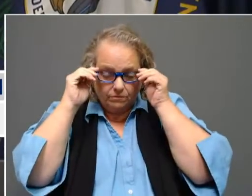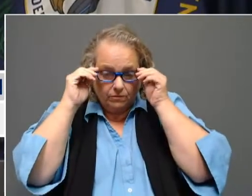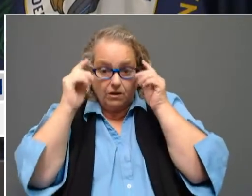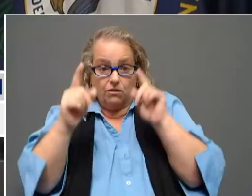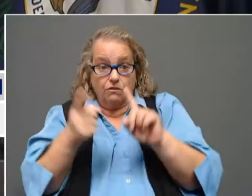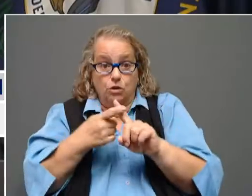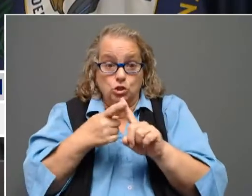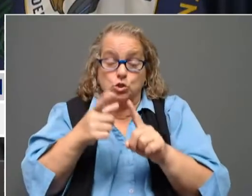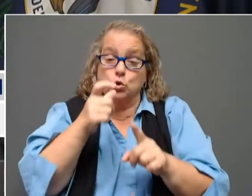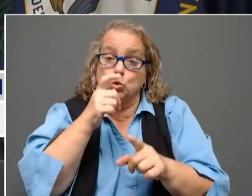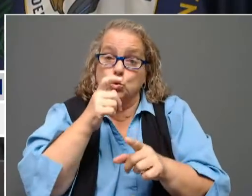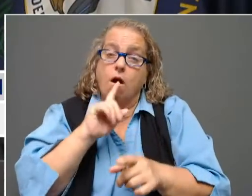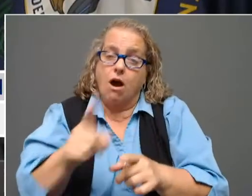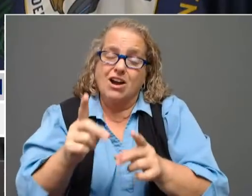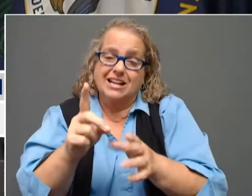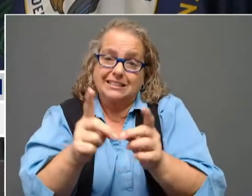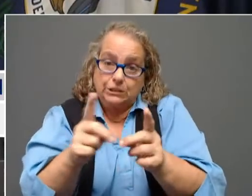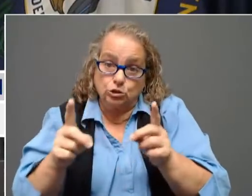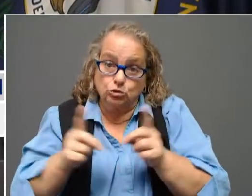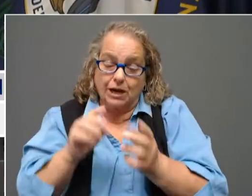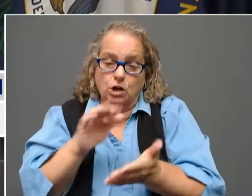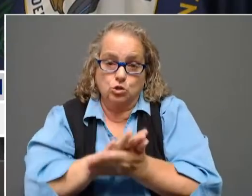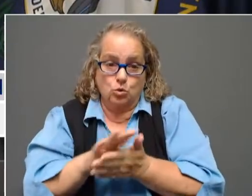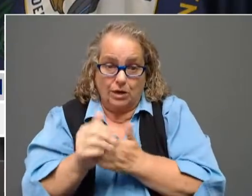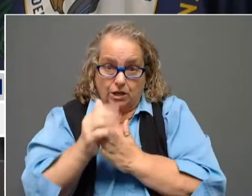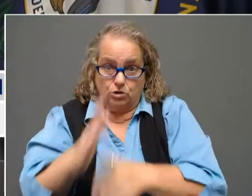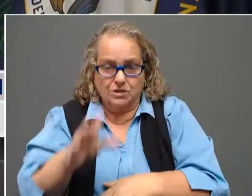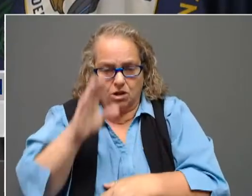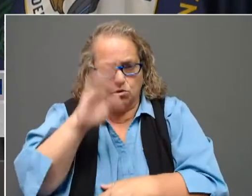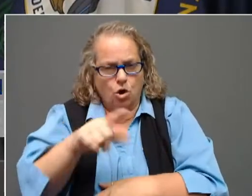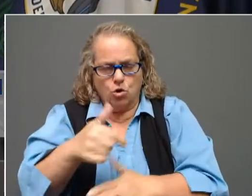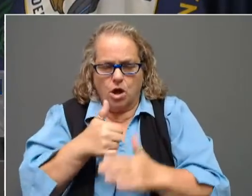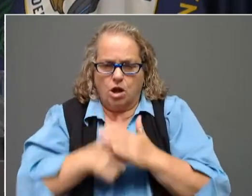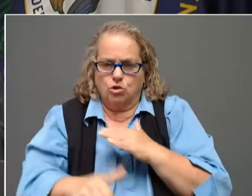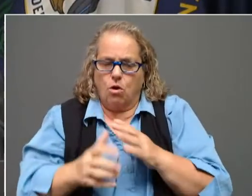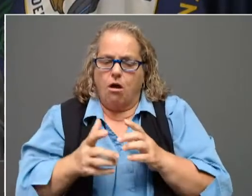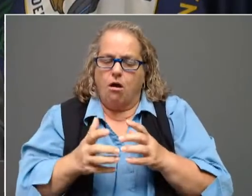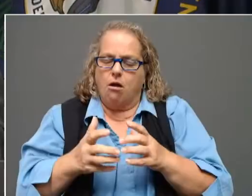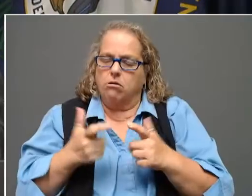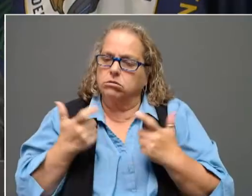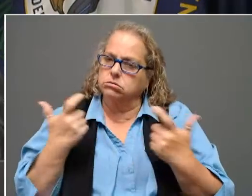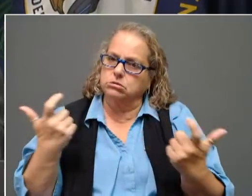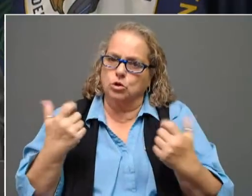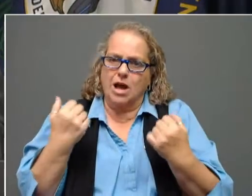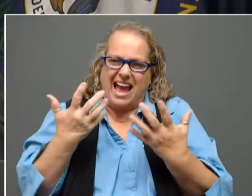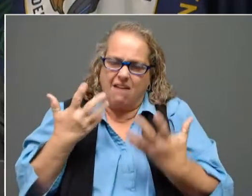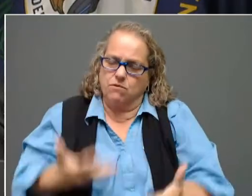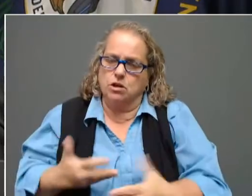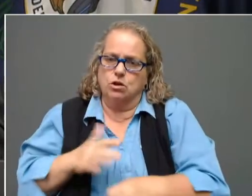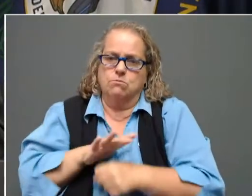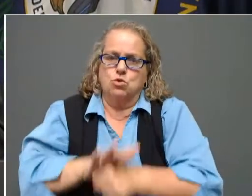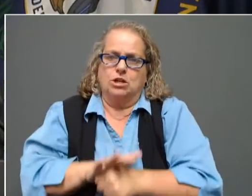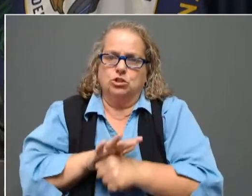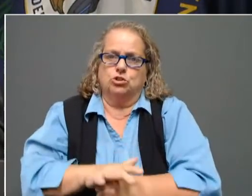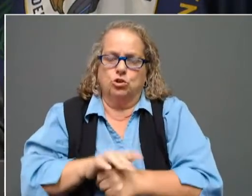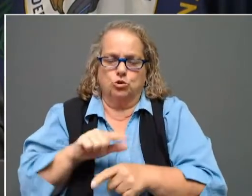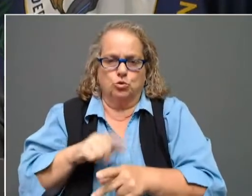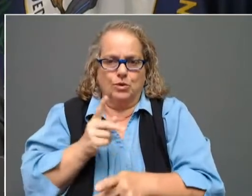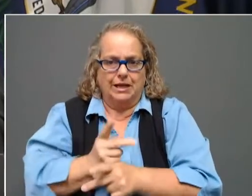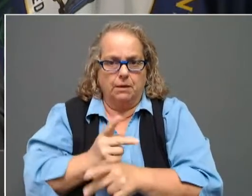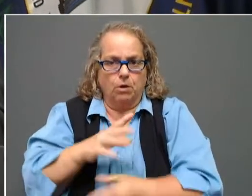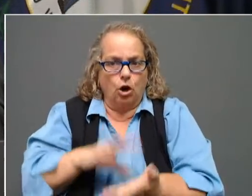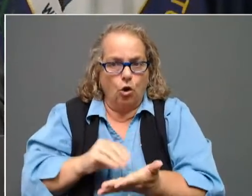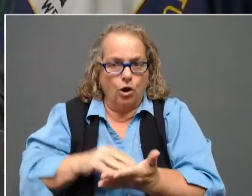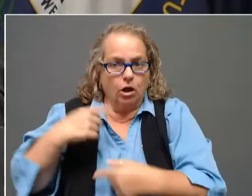school leaders. I know that you've been under extraordinary pressure this past year in trying to keep learning going while